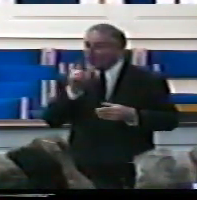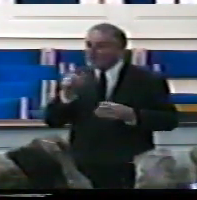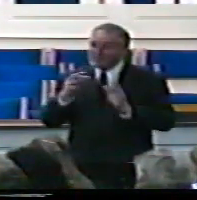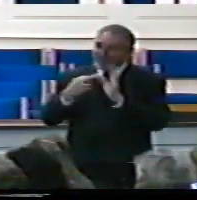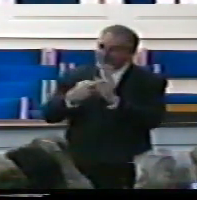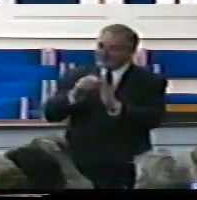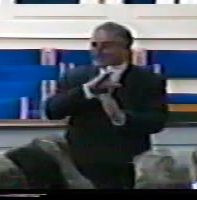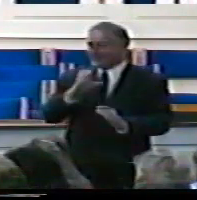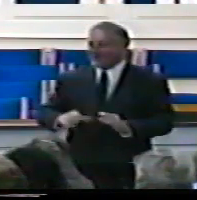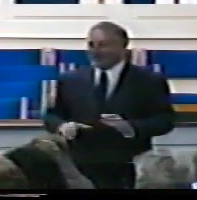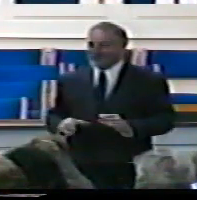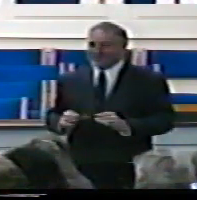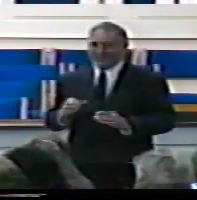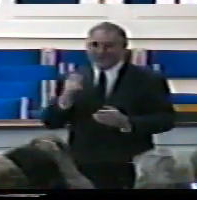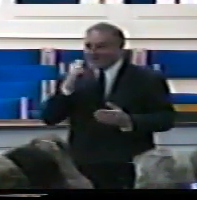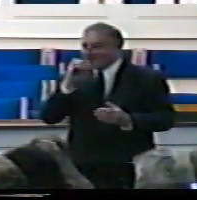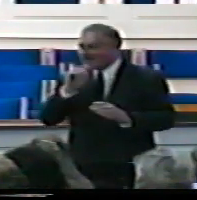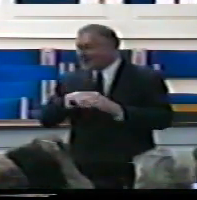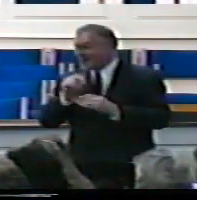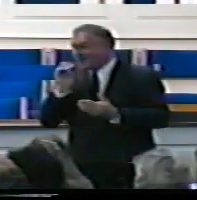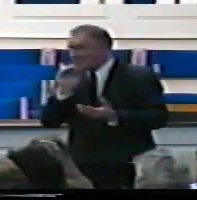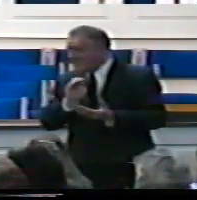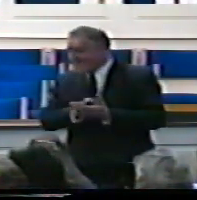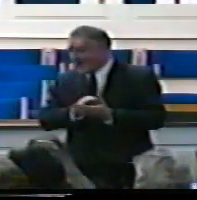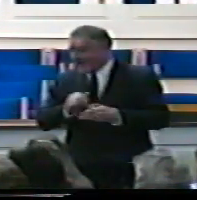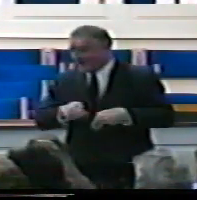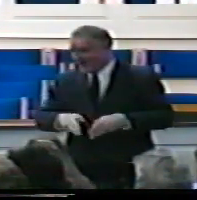Amen? We're laborers together.